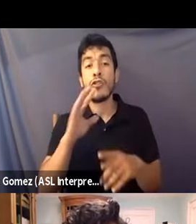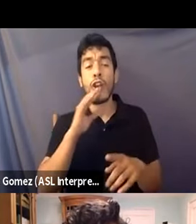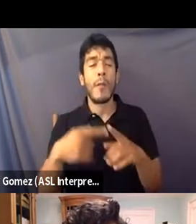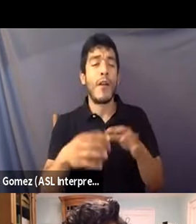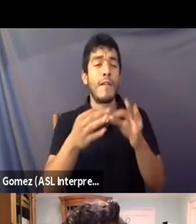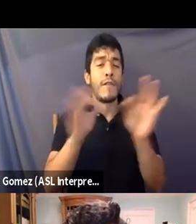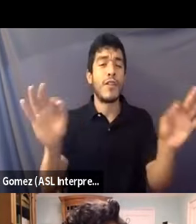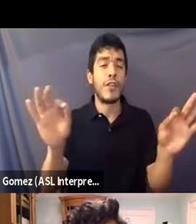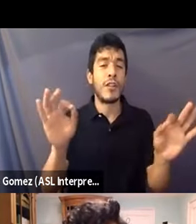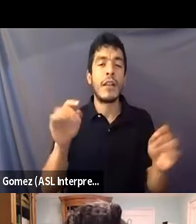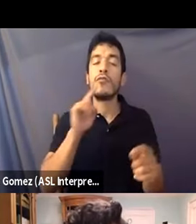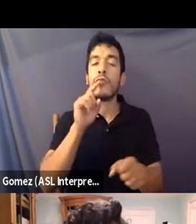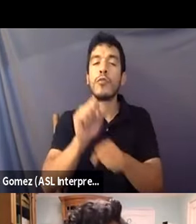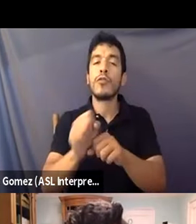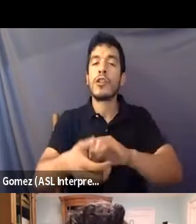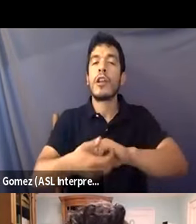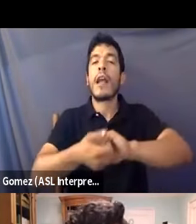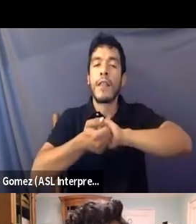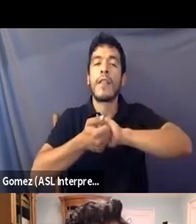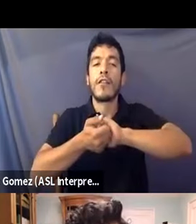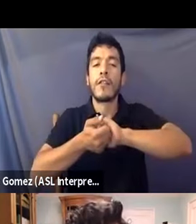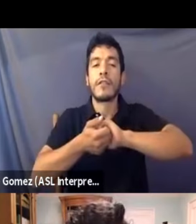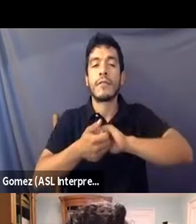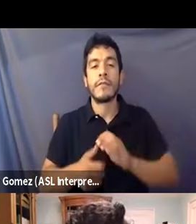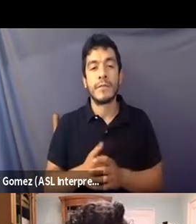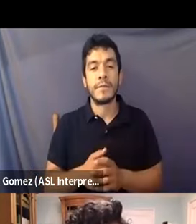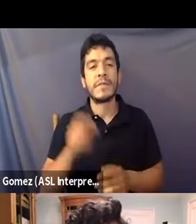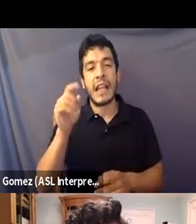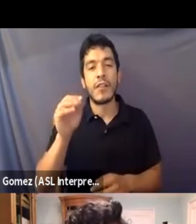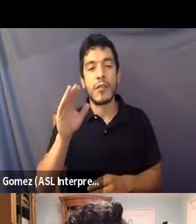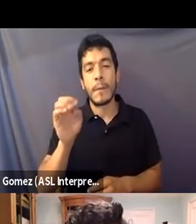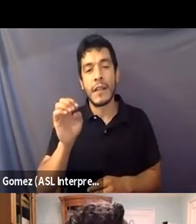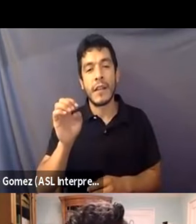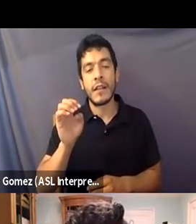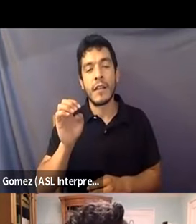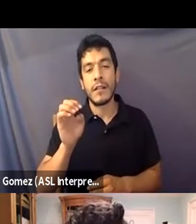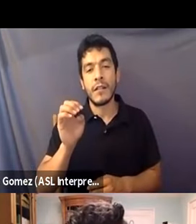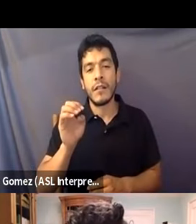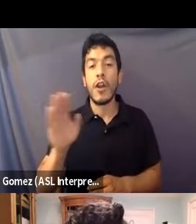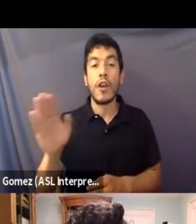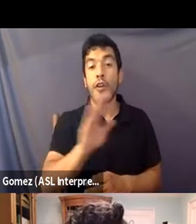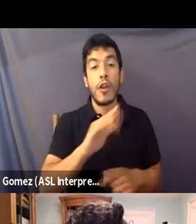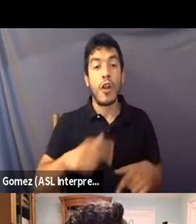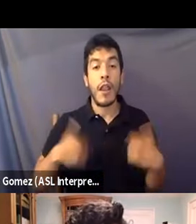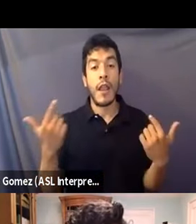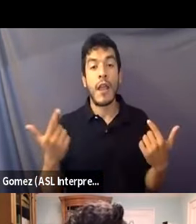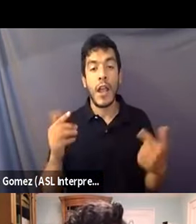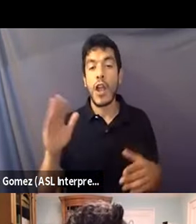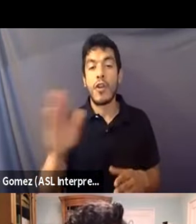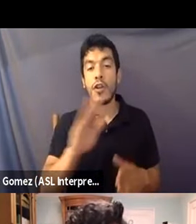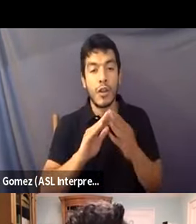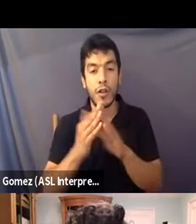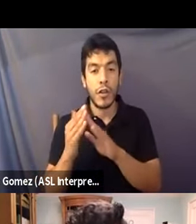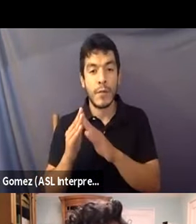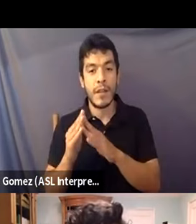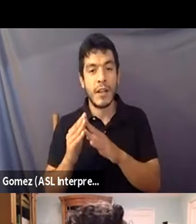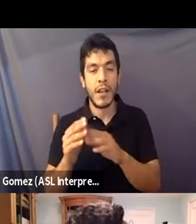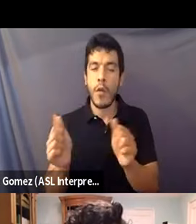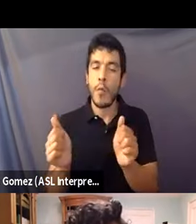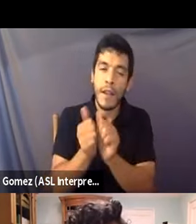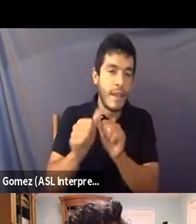together, right? It's beyond allyship. It has to be that you see your lives and your community intertwined with each other